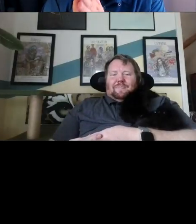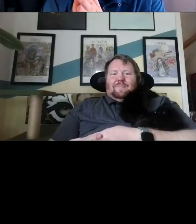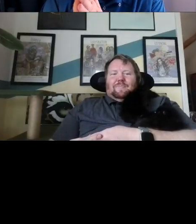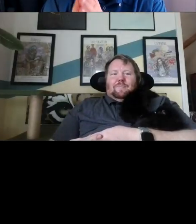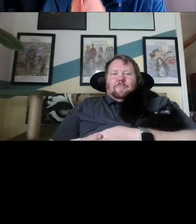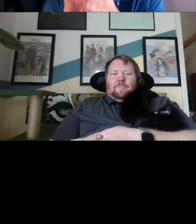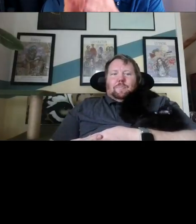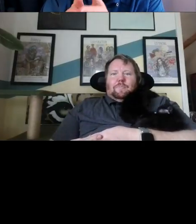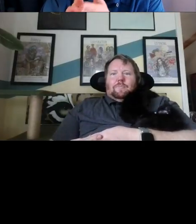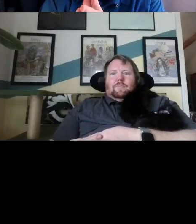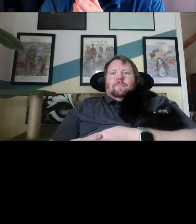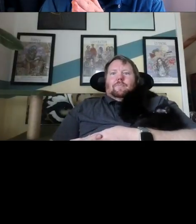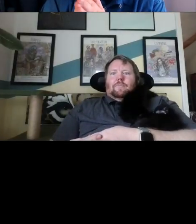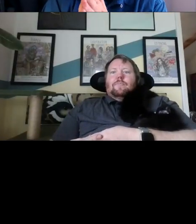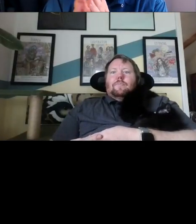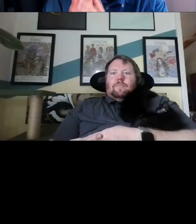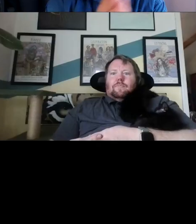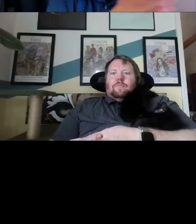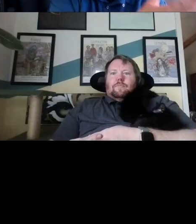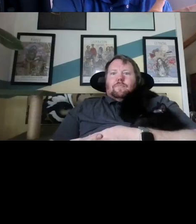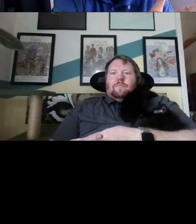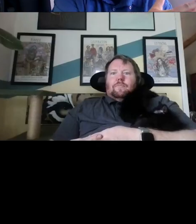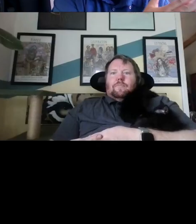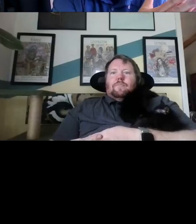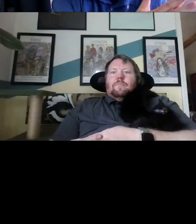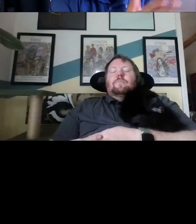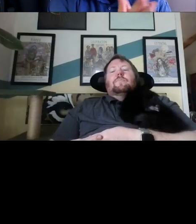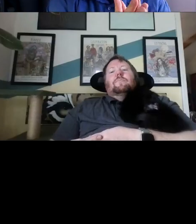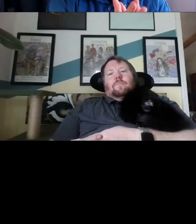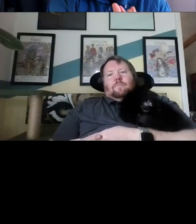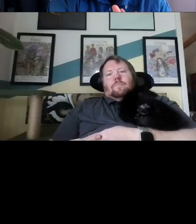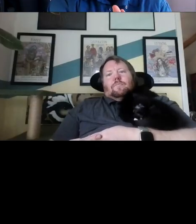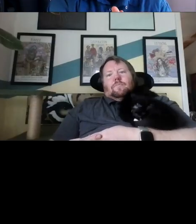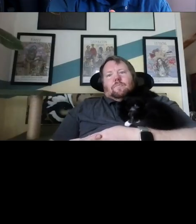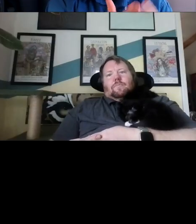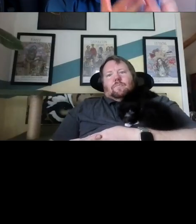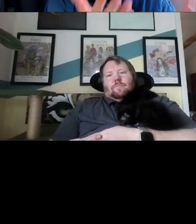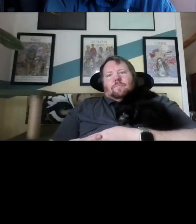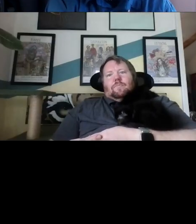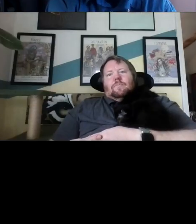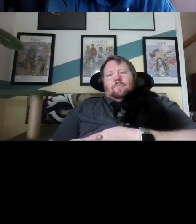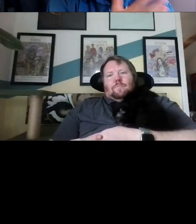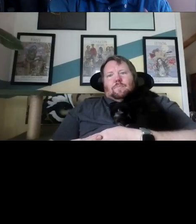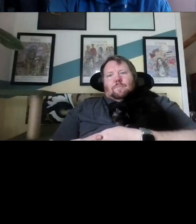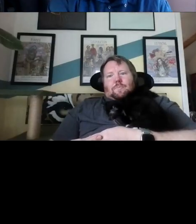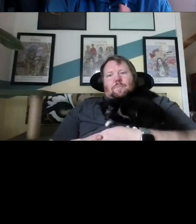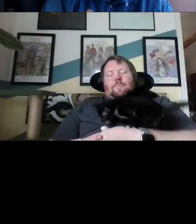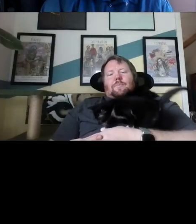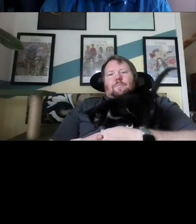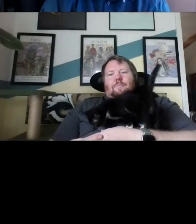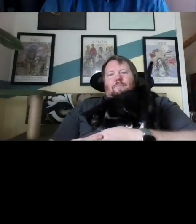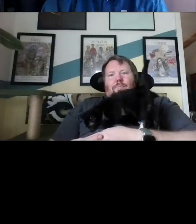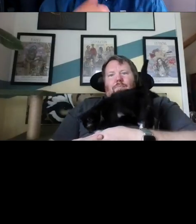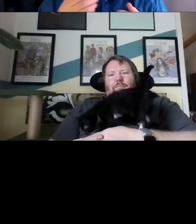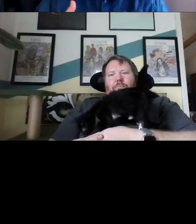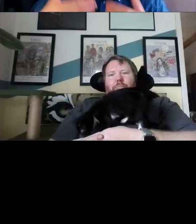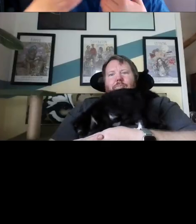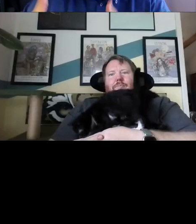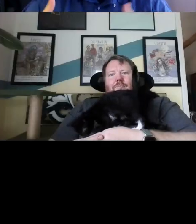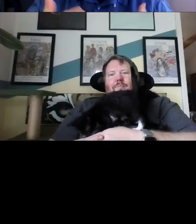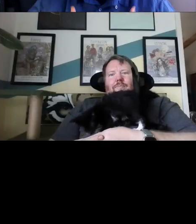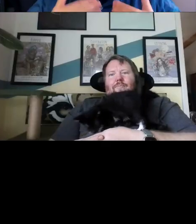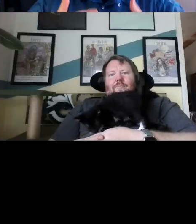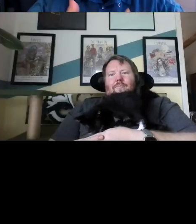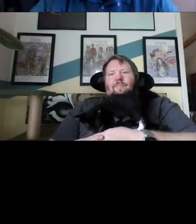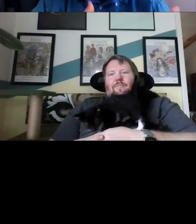said was really important too, which is like right then, because there might have been a time that there would have been a need for medical care, but generally